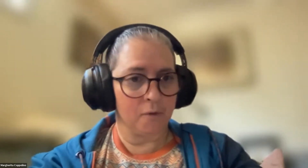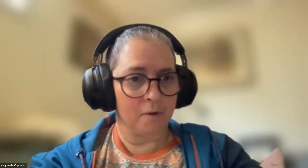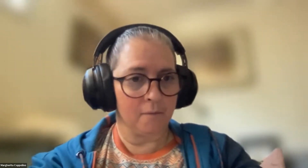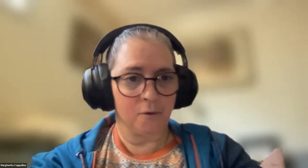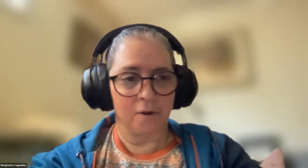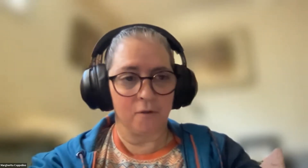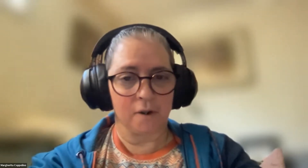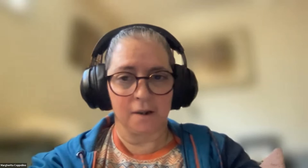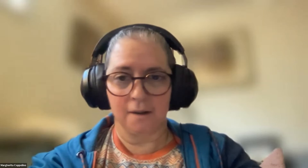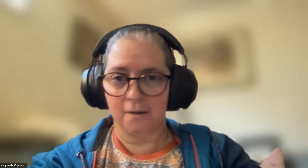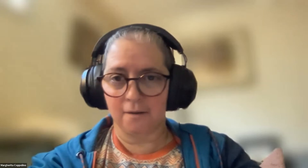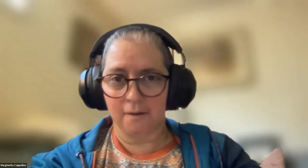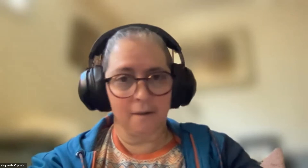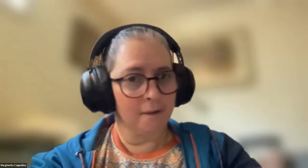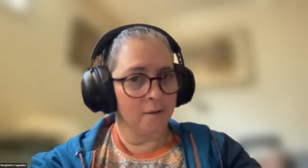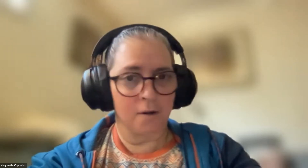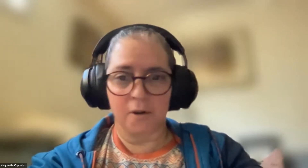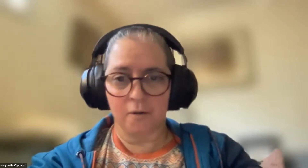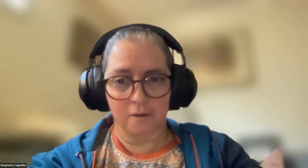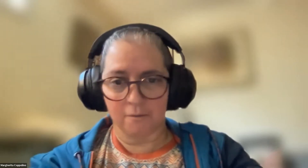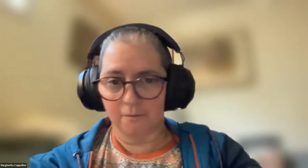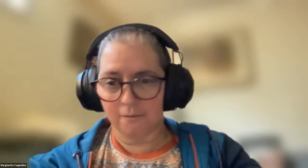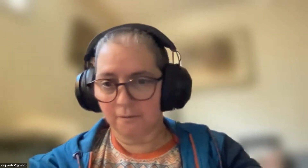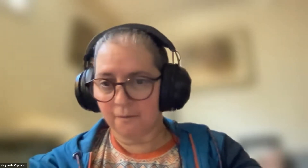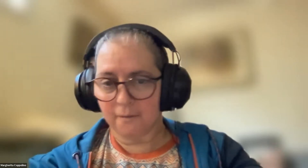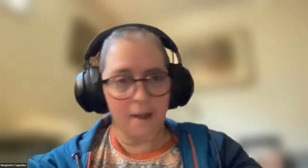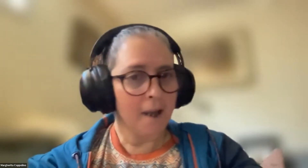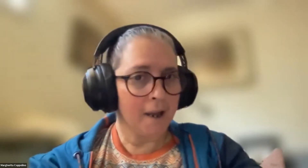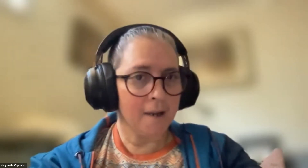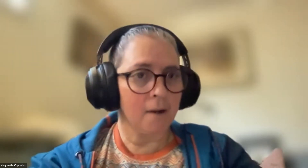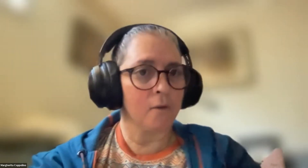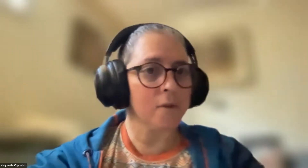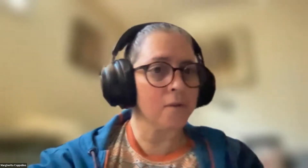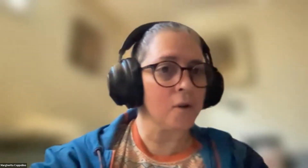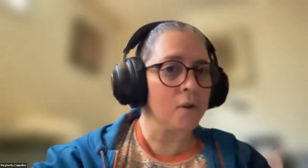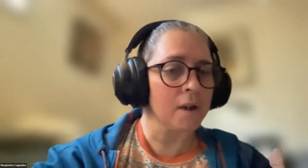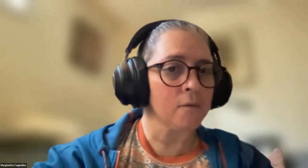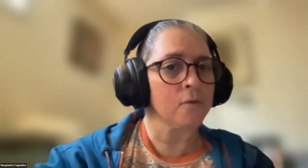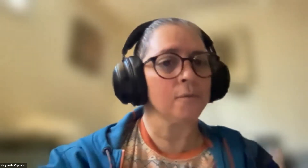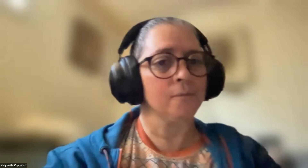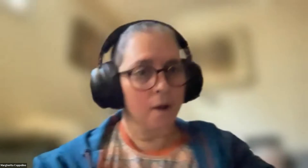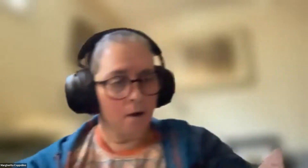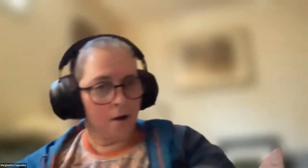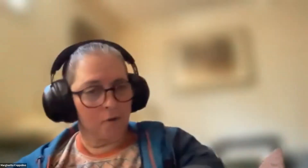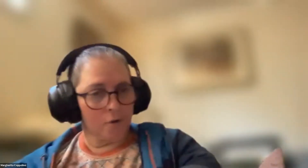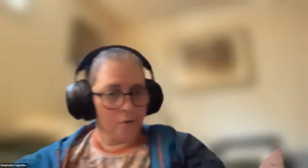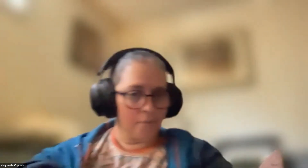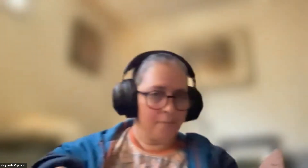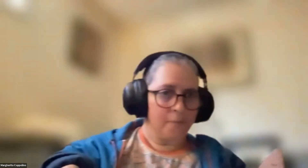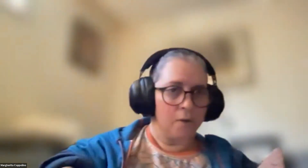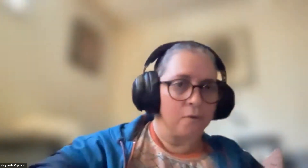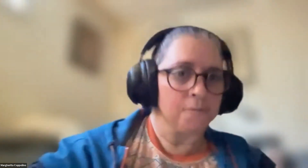I'm moving between screens. Nobody's got any. Oh, yes. Okay, good. Over